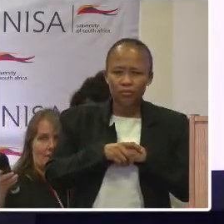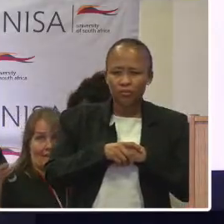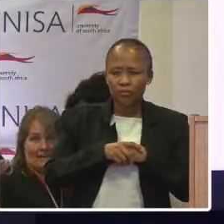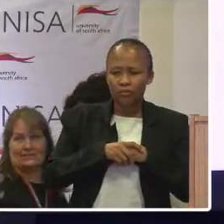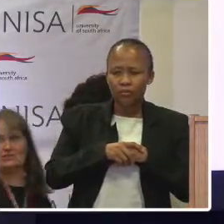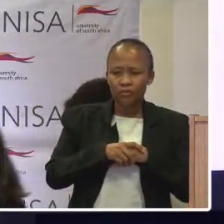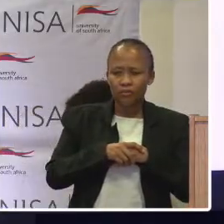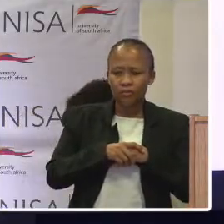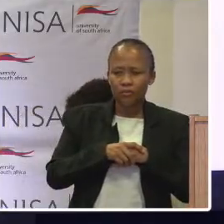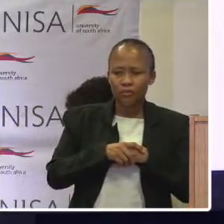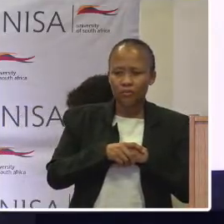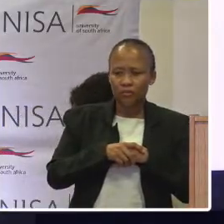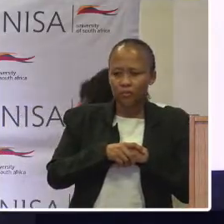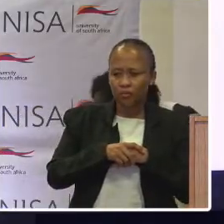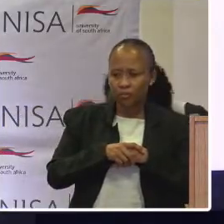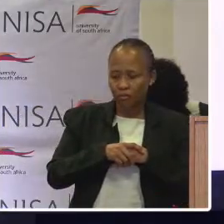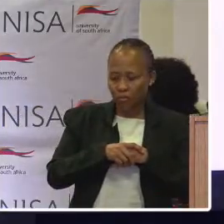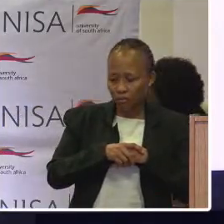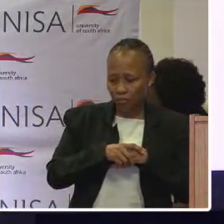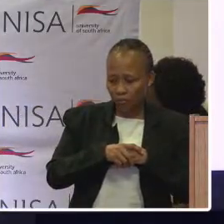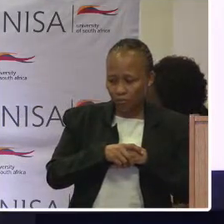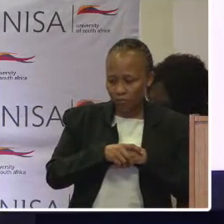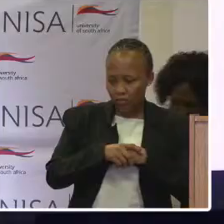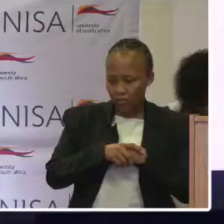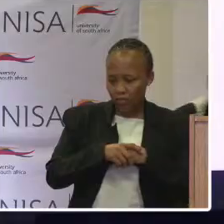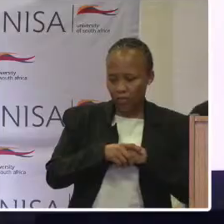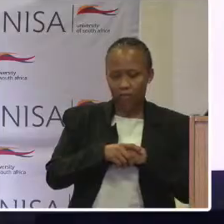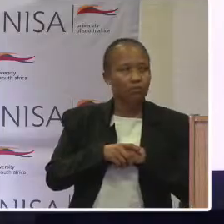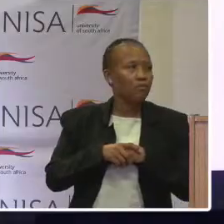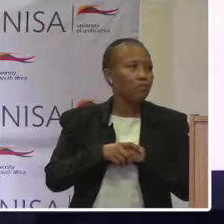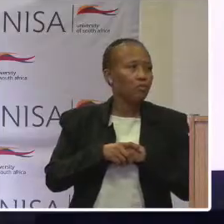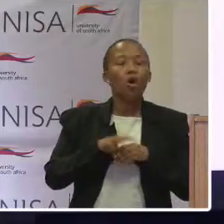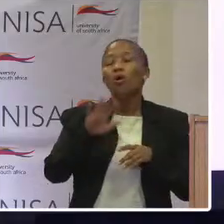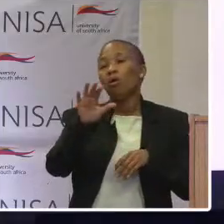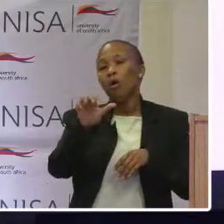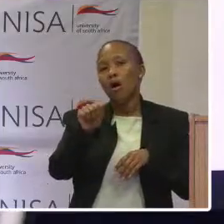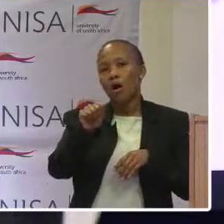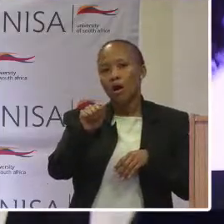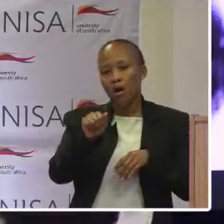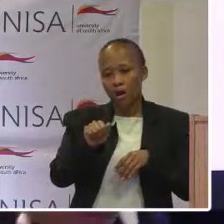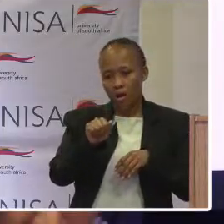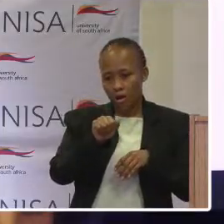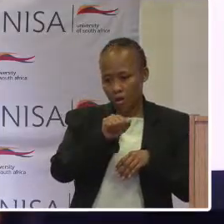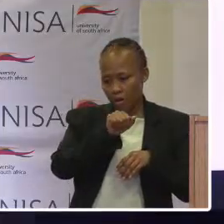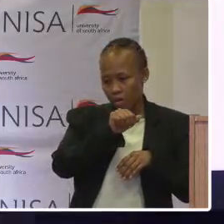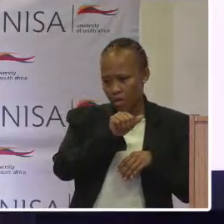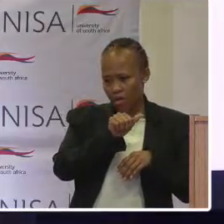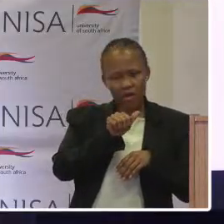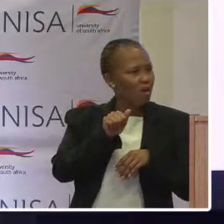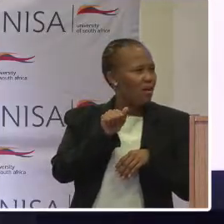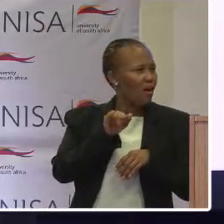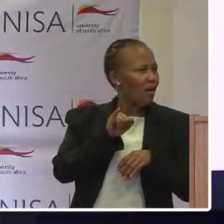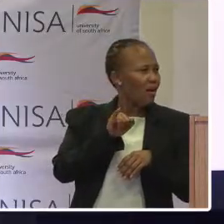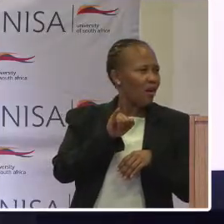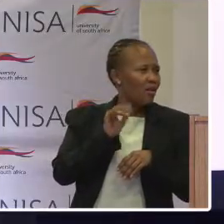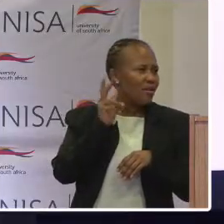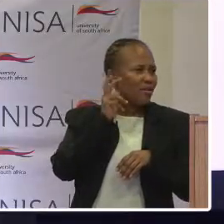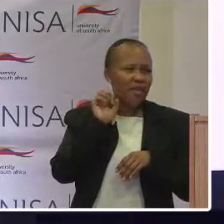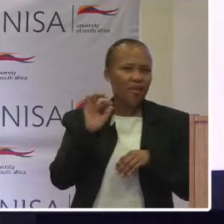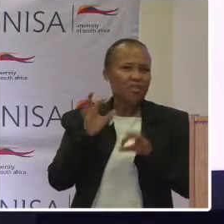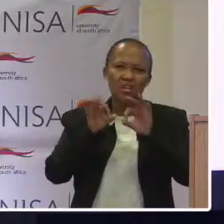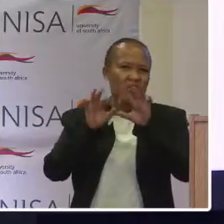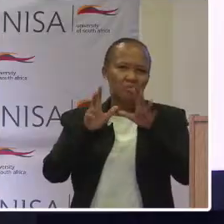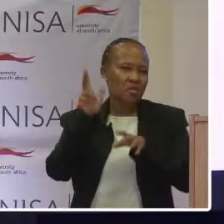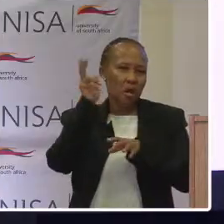now powered by AI, which means AI could possibly take over like jobs in the near future. But I don't believe in that. Well,